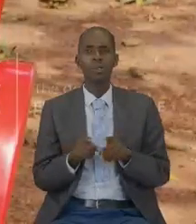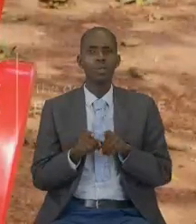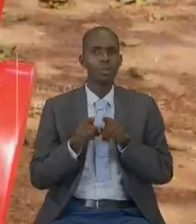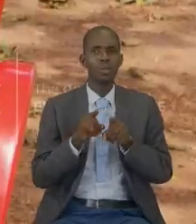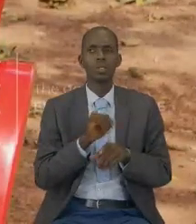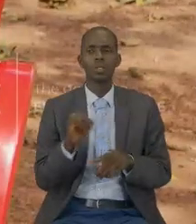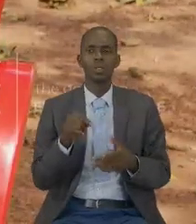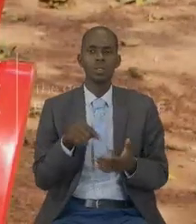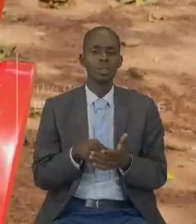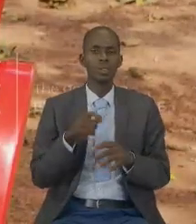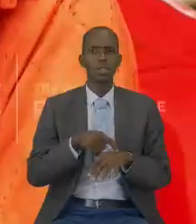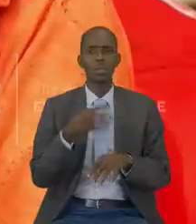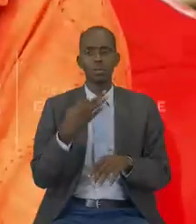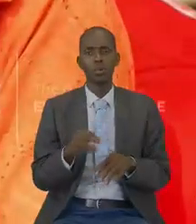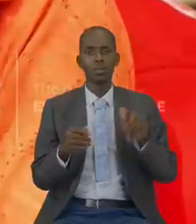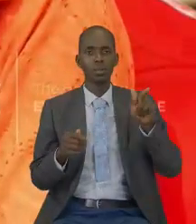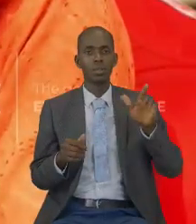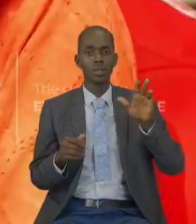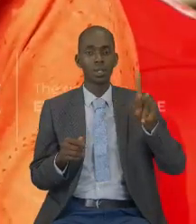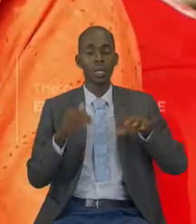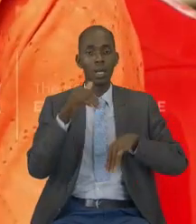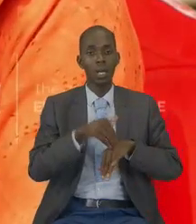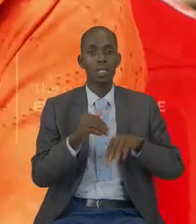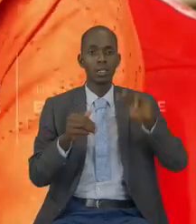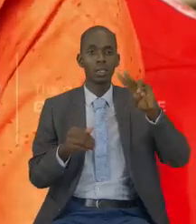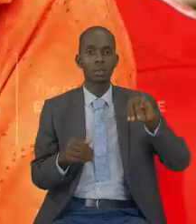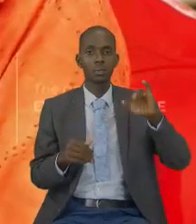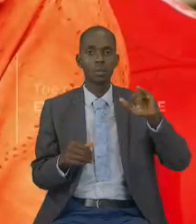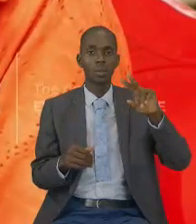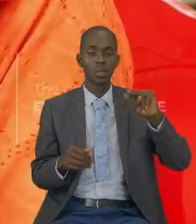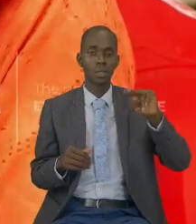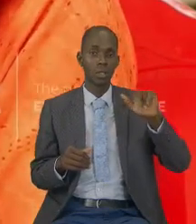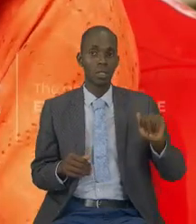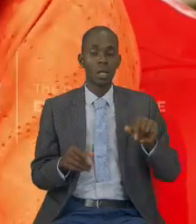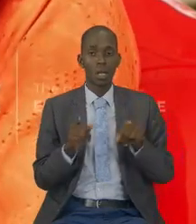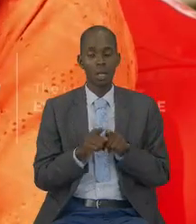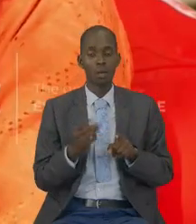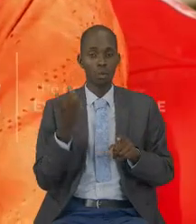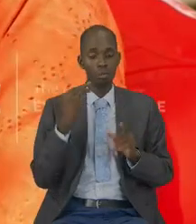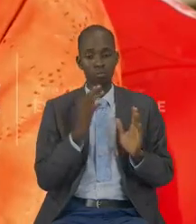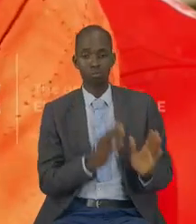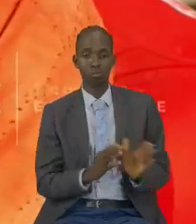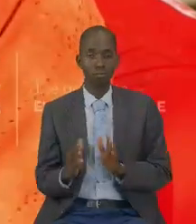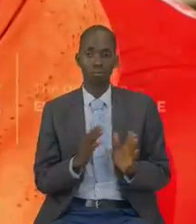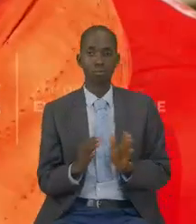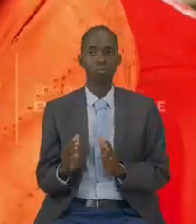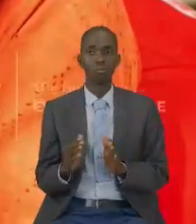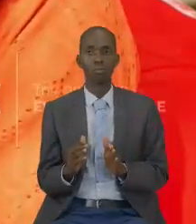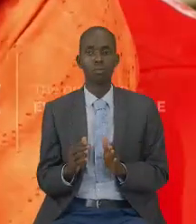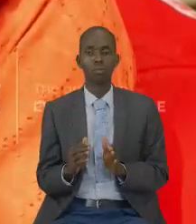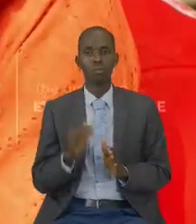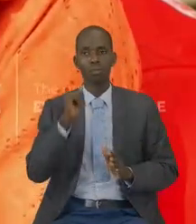of GCK in Mina, as we are preparing, and I